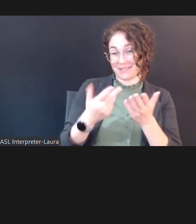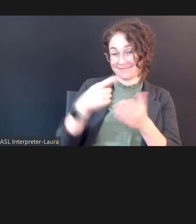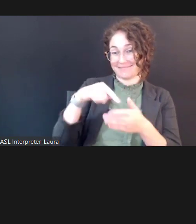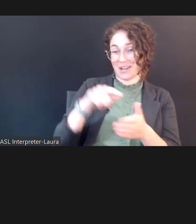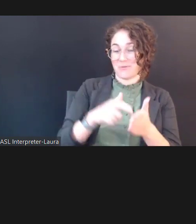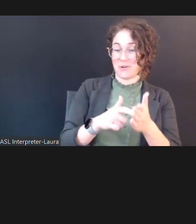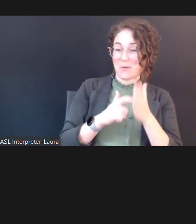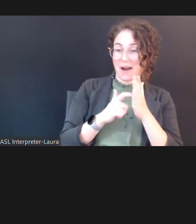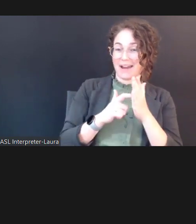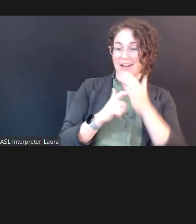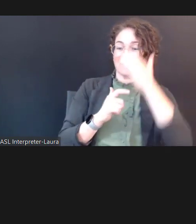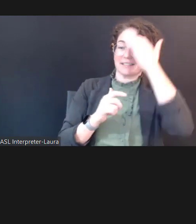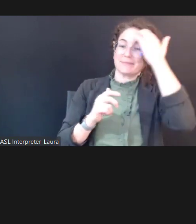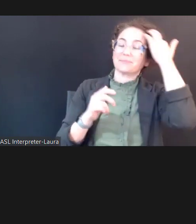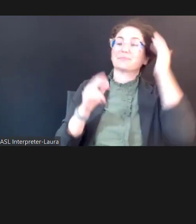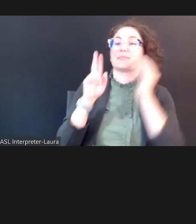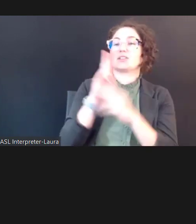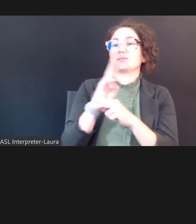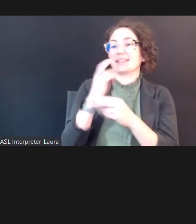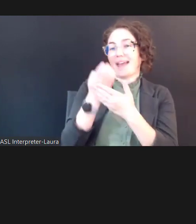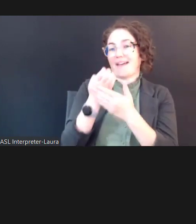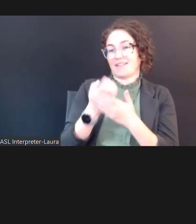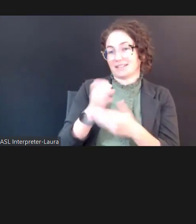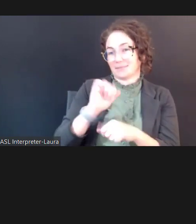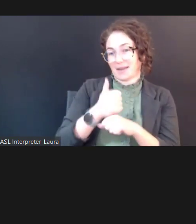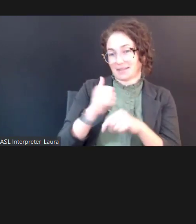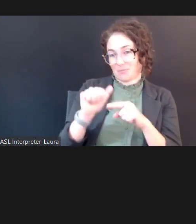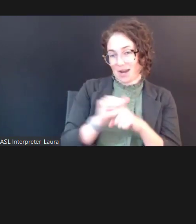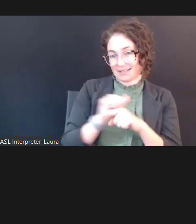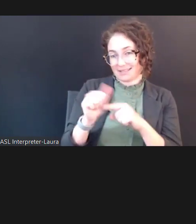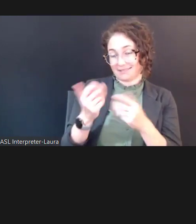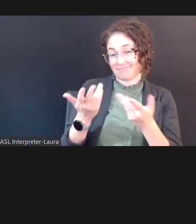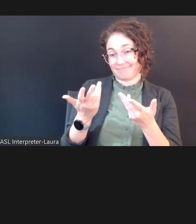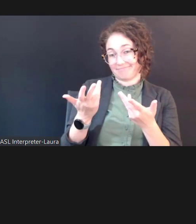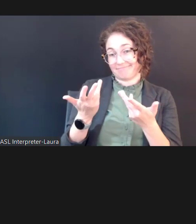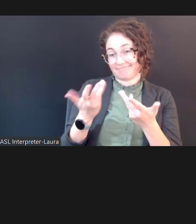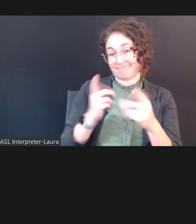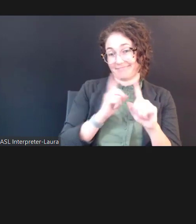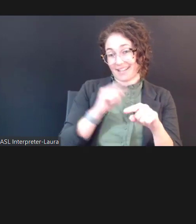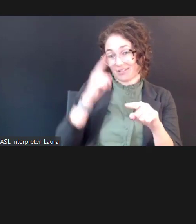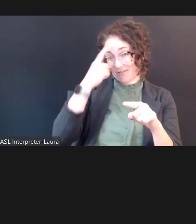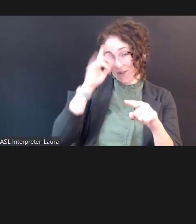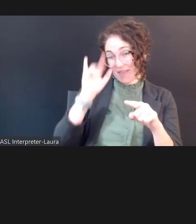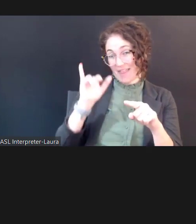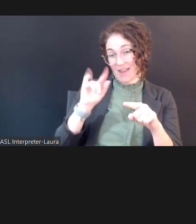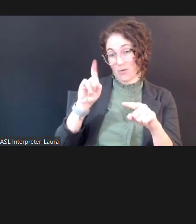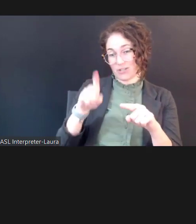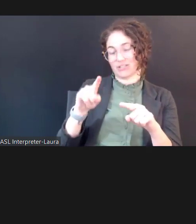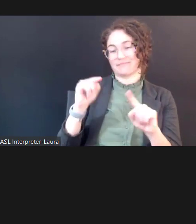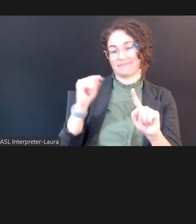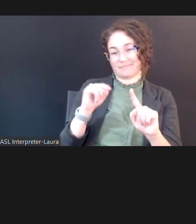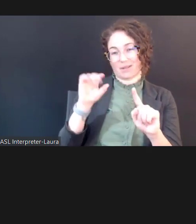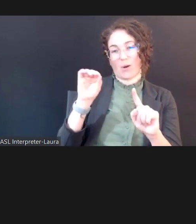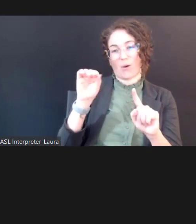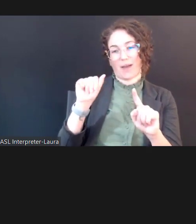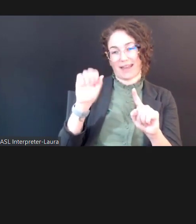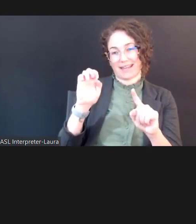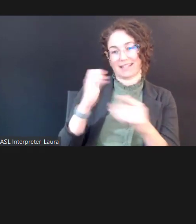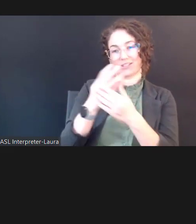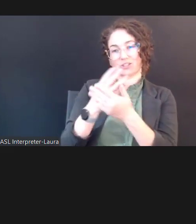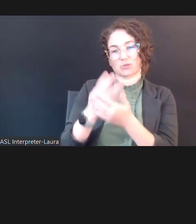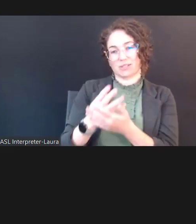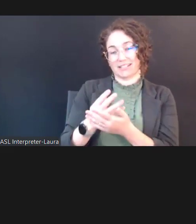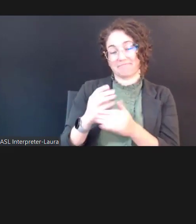requires the use of evidence-based practice, the answer to that question is OAE screening. You're not going